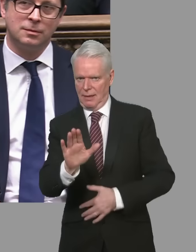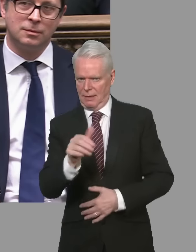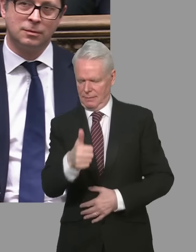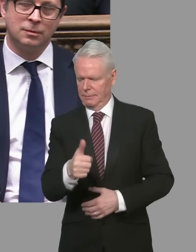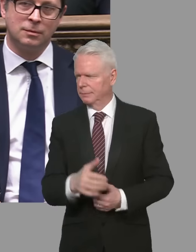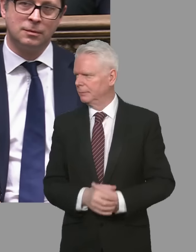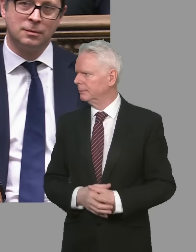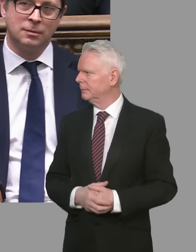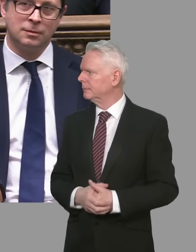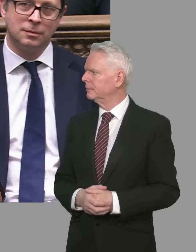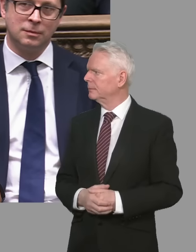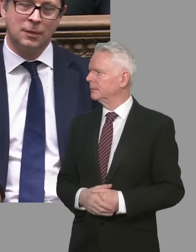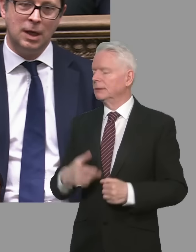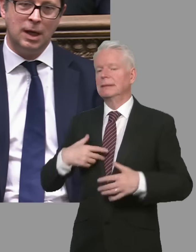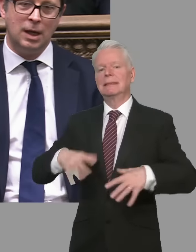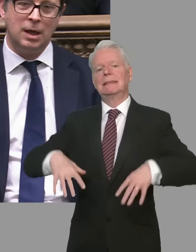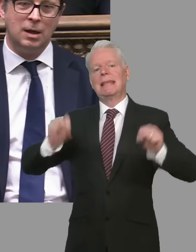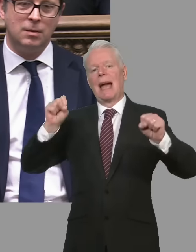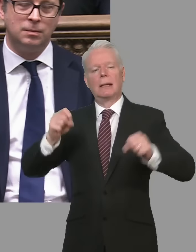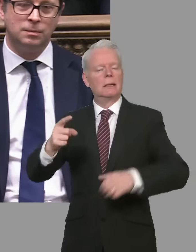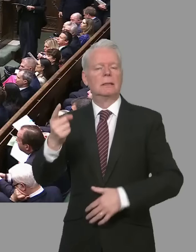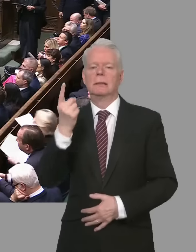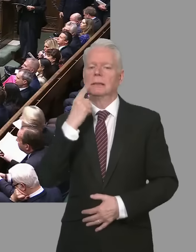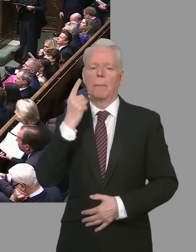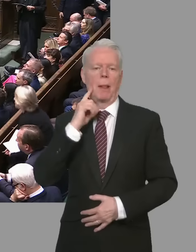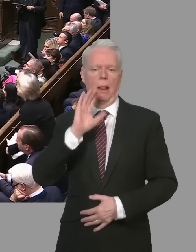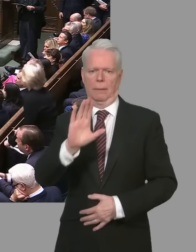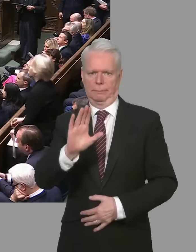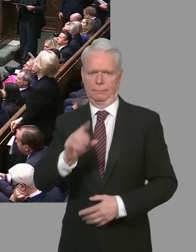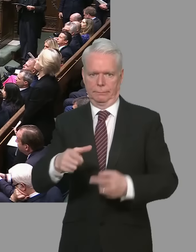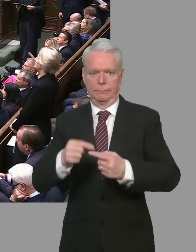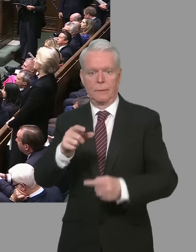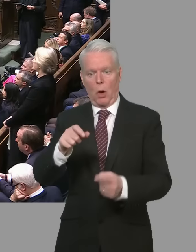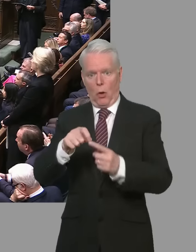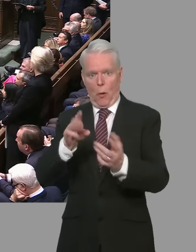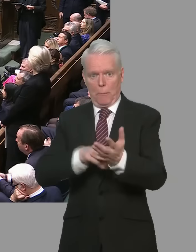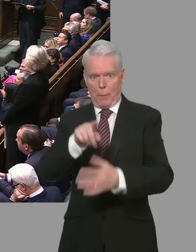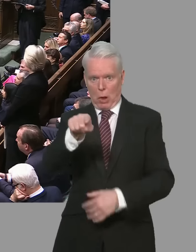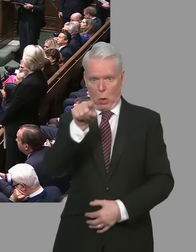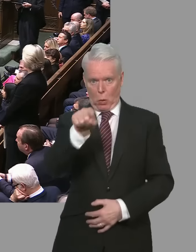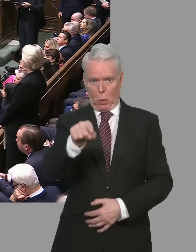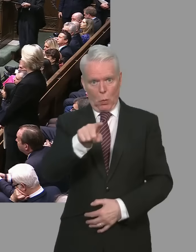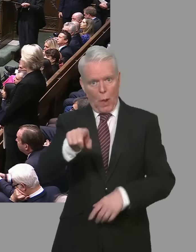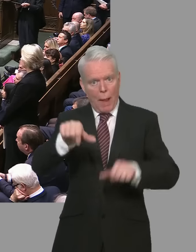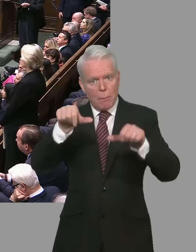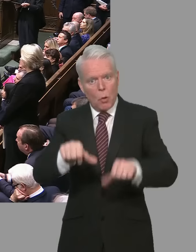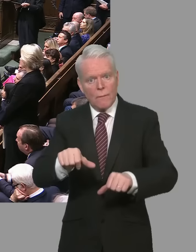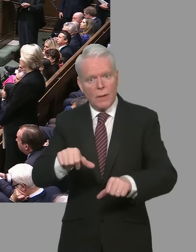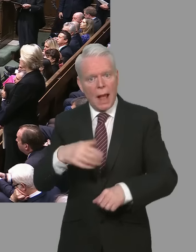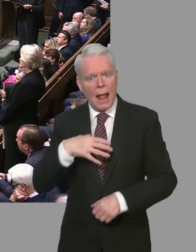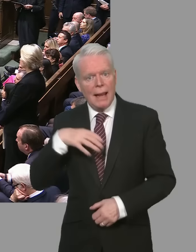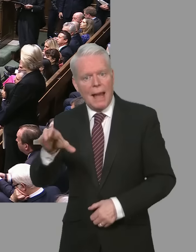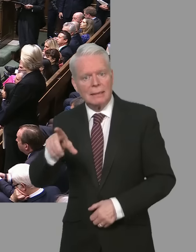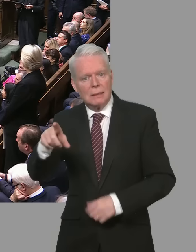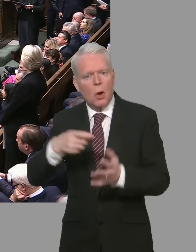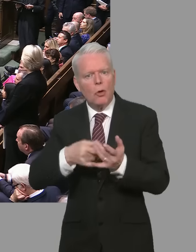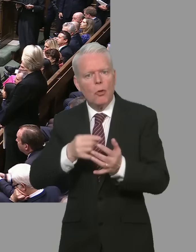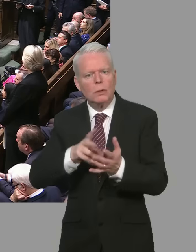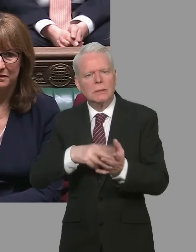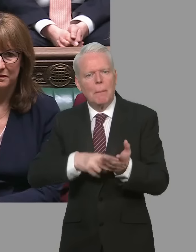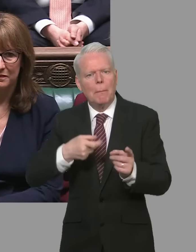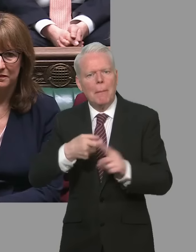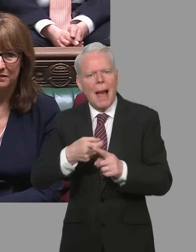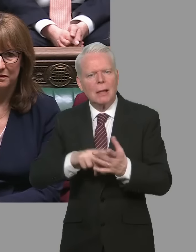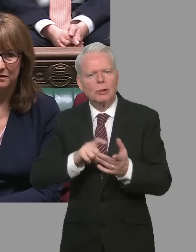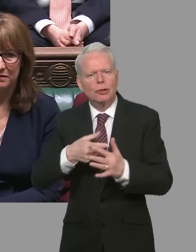Jackdaw gas fields in the North Sea? Prime Minister. Mr. Speaker, under